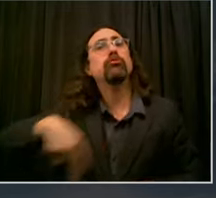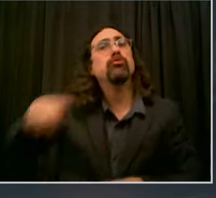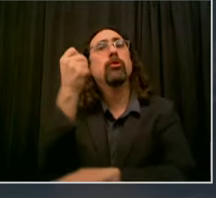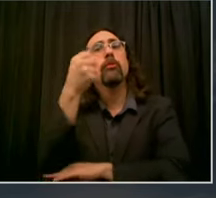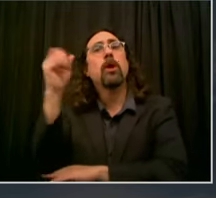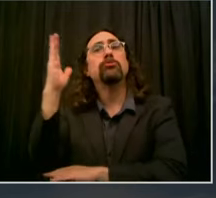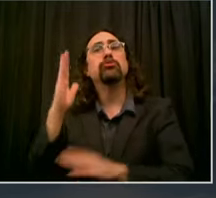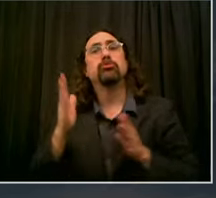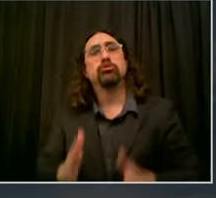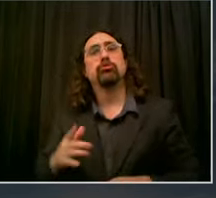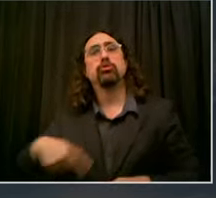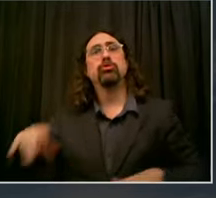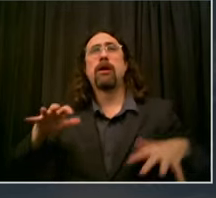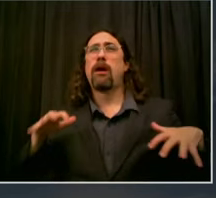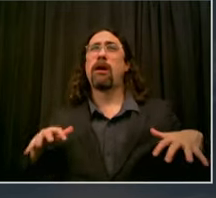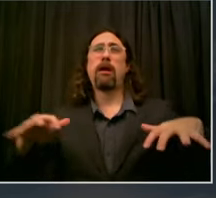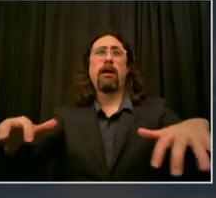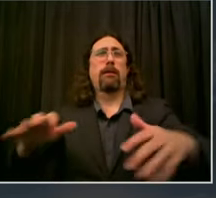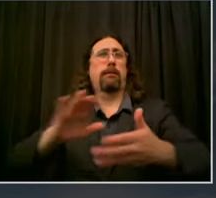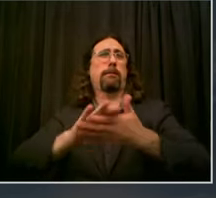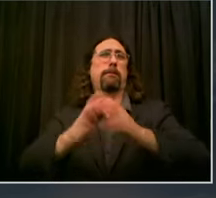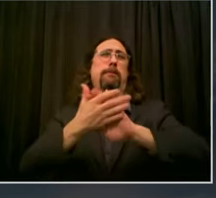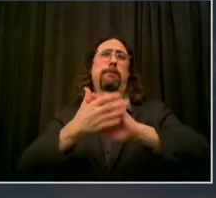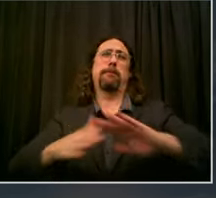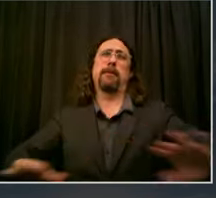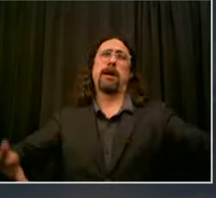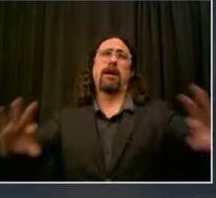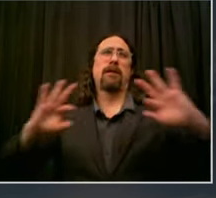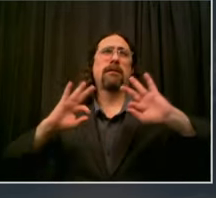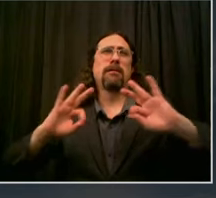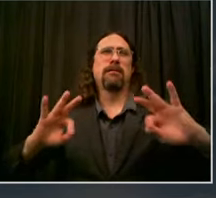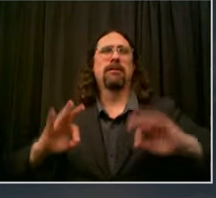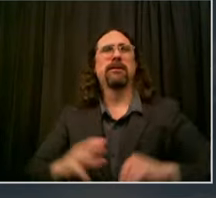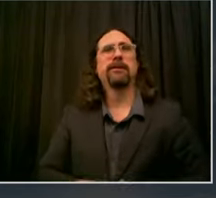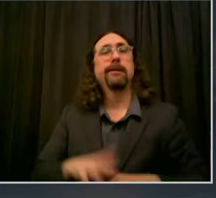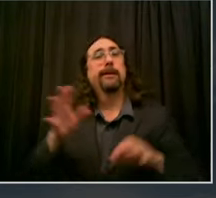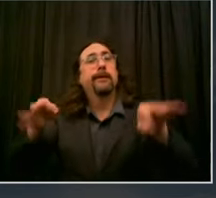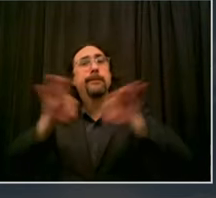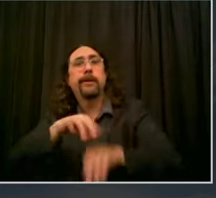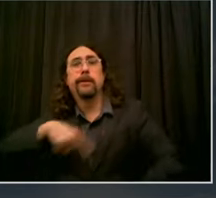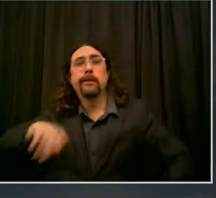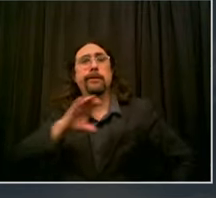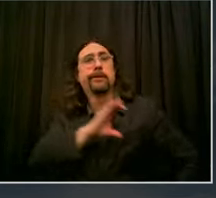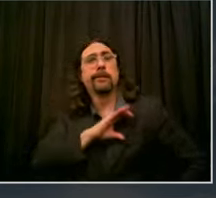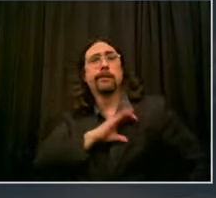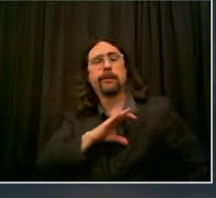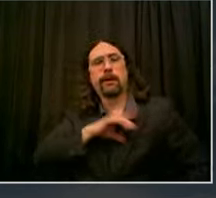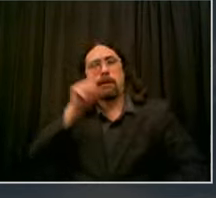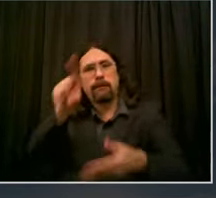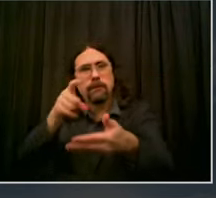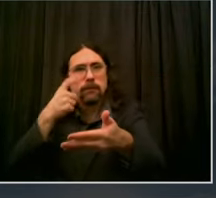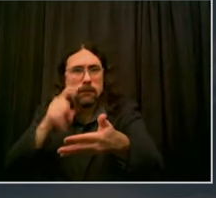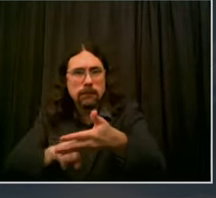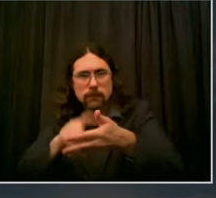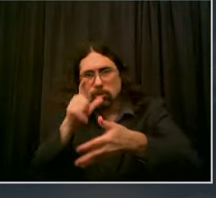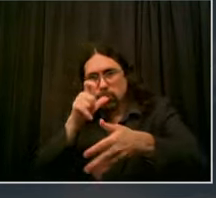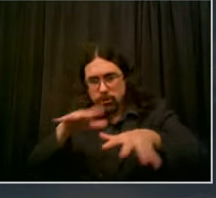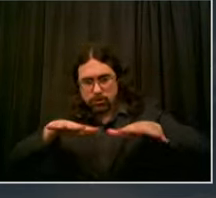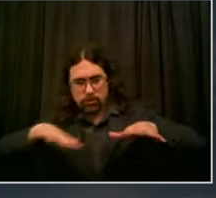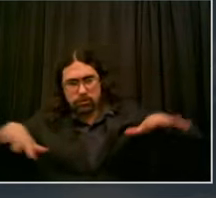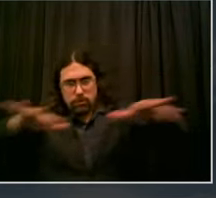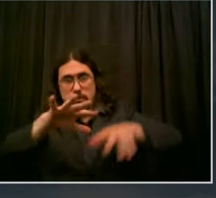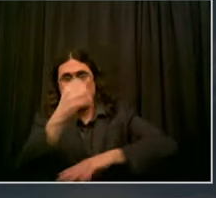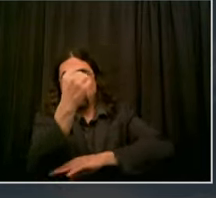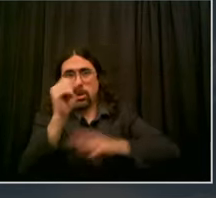people taking advantage. We've seen a lot of people, as you mentioned an incident that I would consider isolated with the